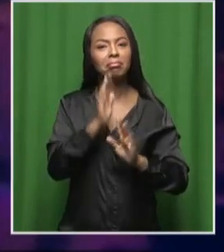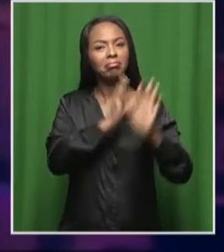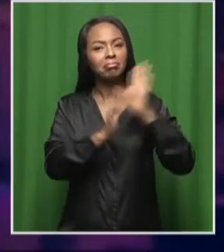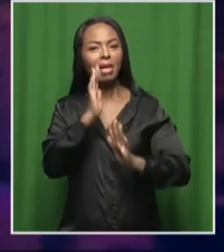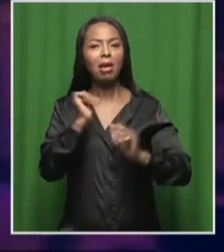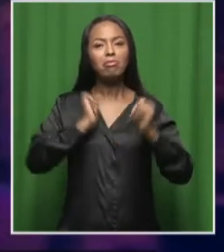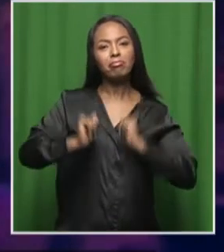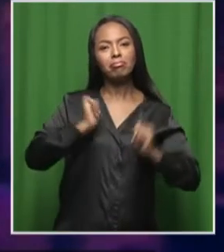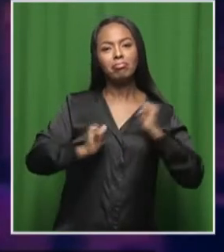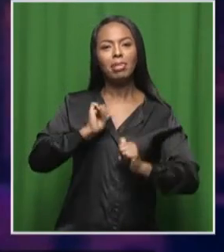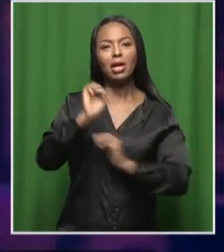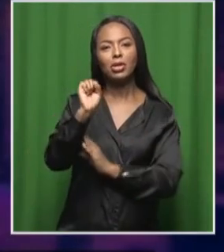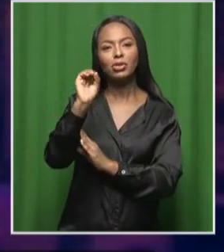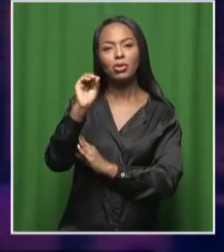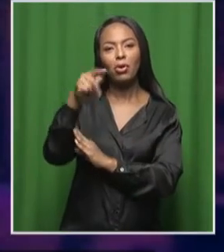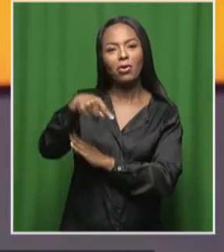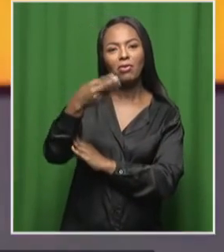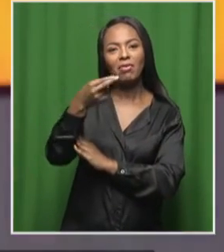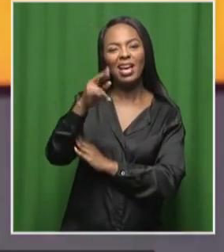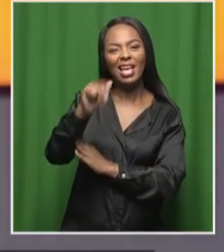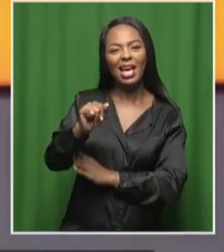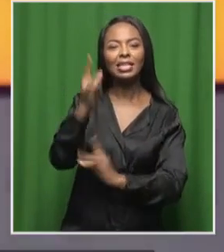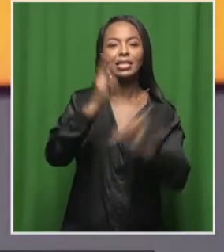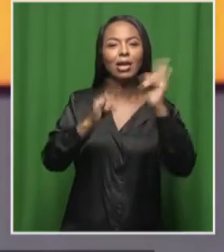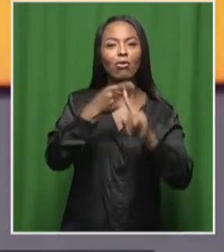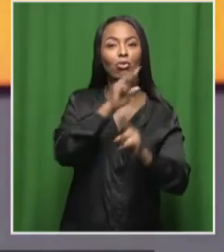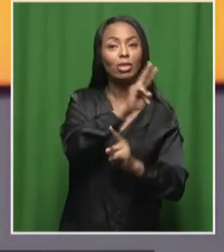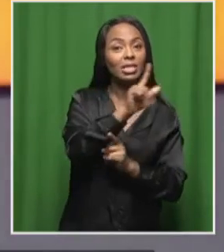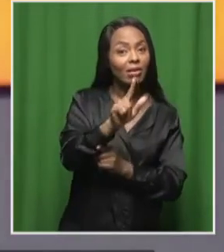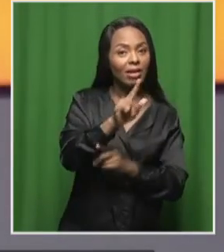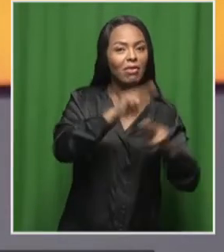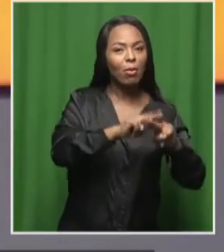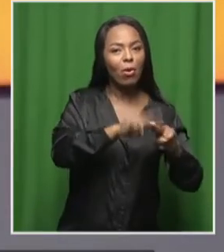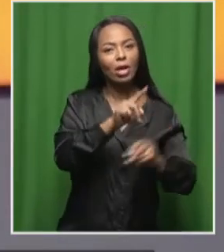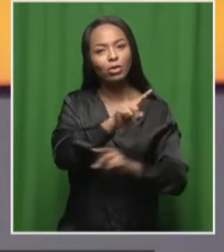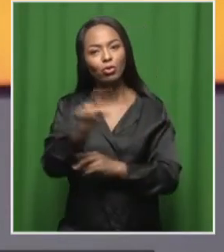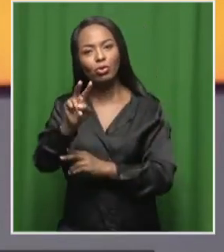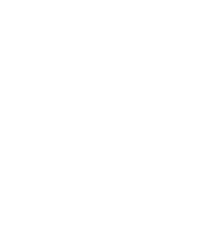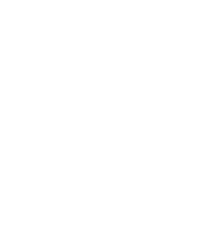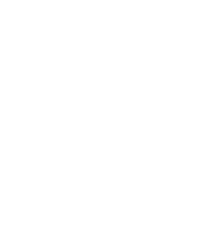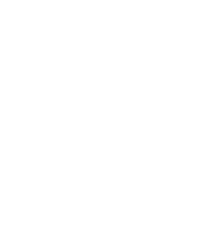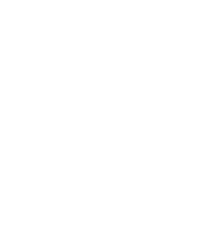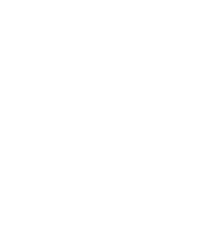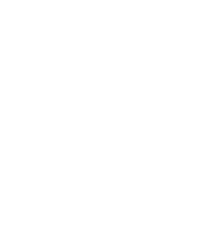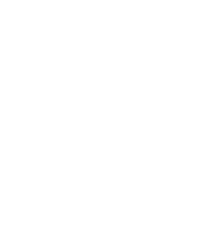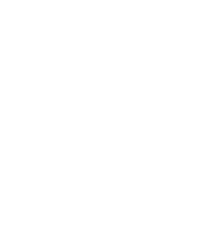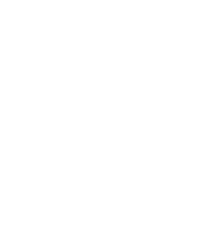production, Sophiatown, that will take place from the 27th of February to the 24th of March.